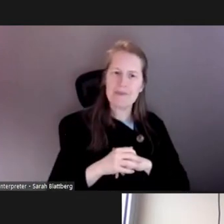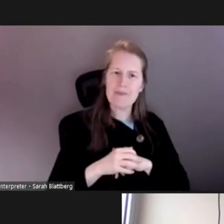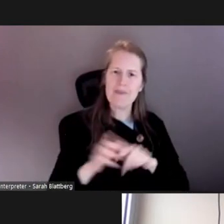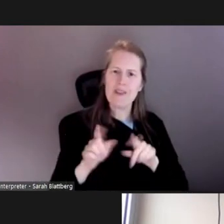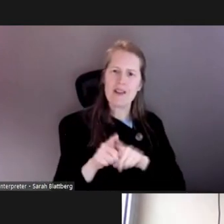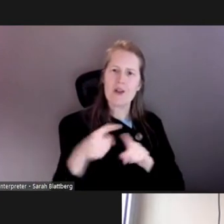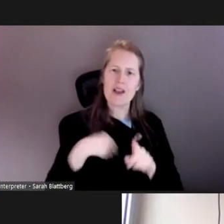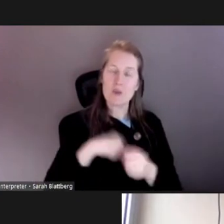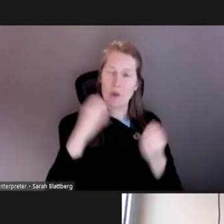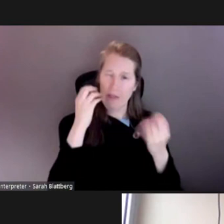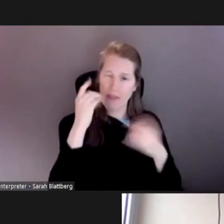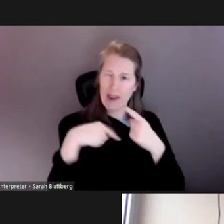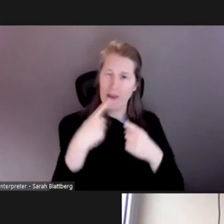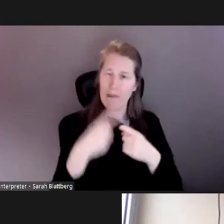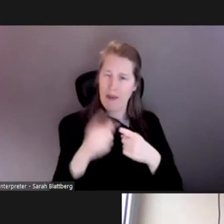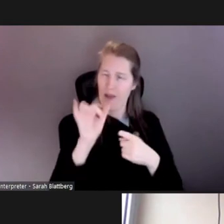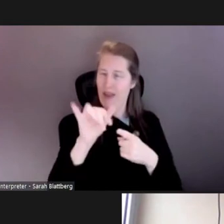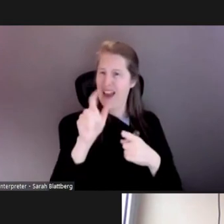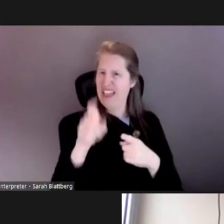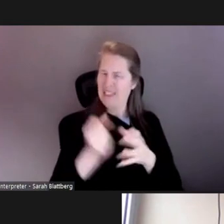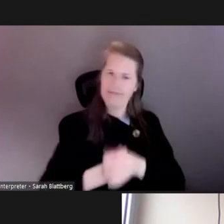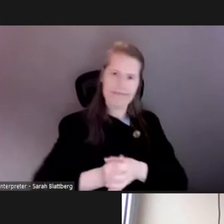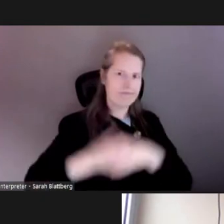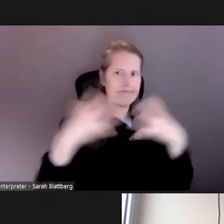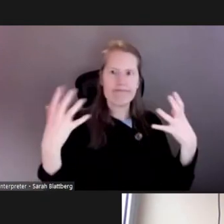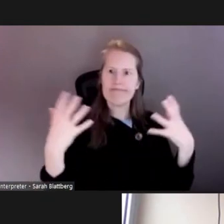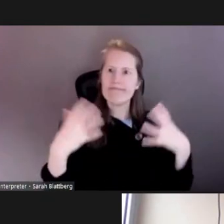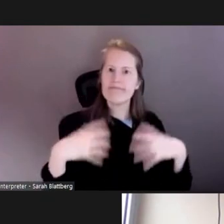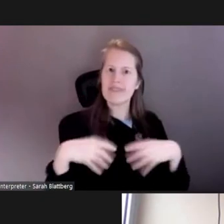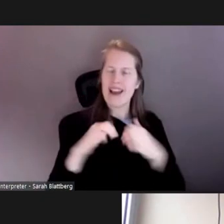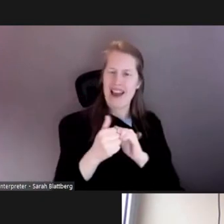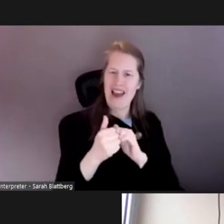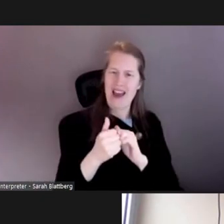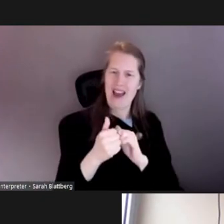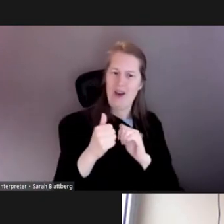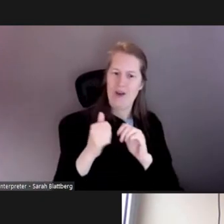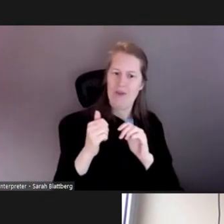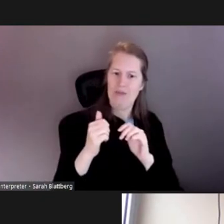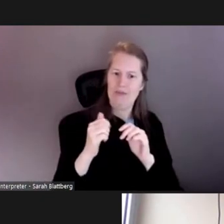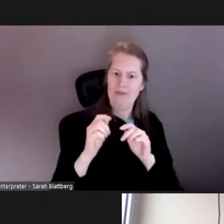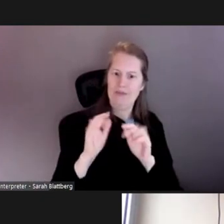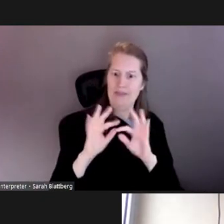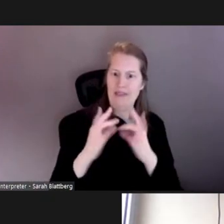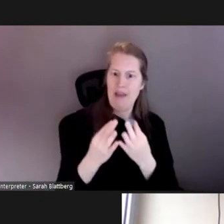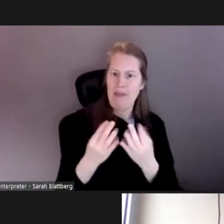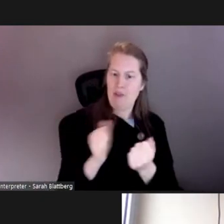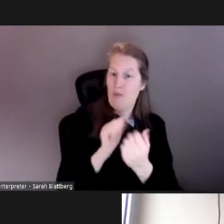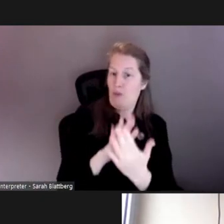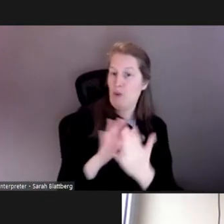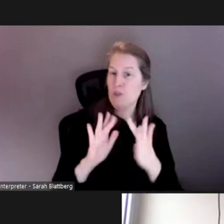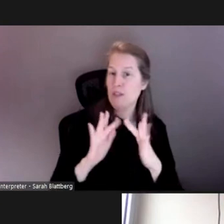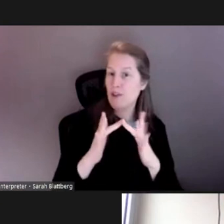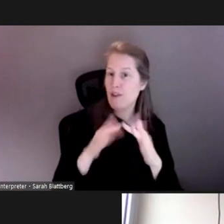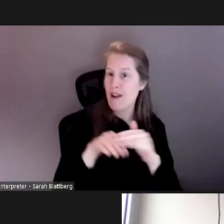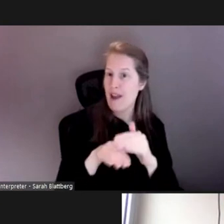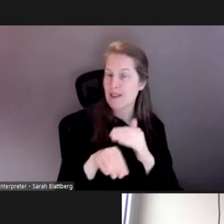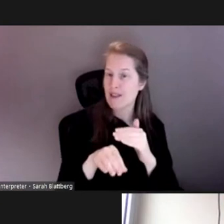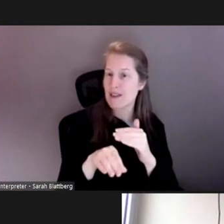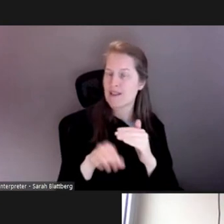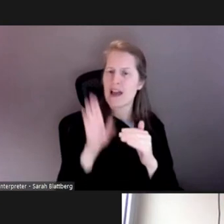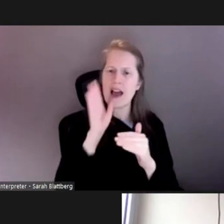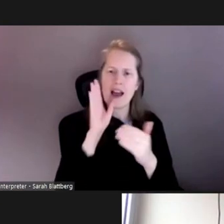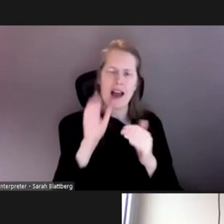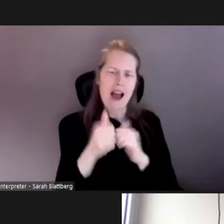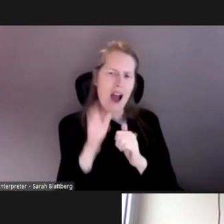sort of growth of need and the different ways households might approach internet access, how does a label